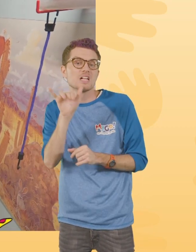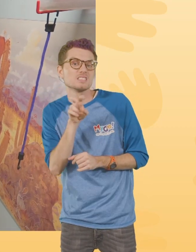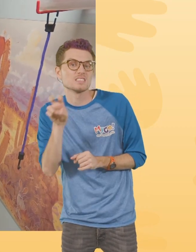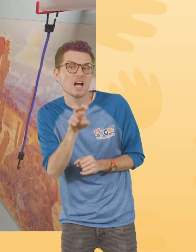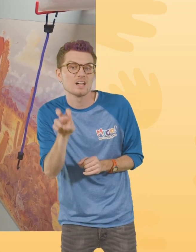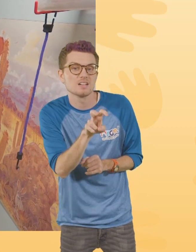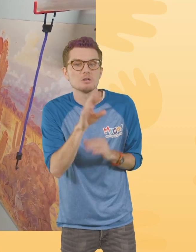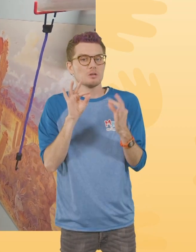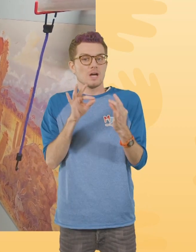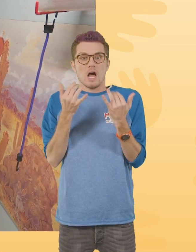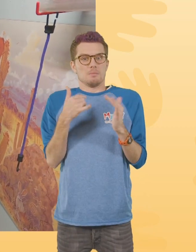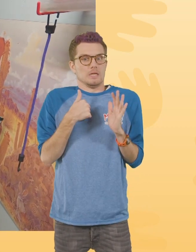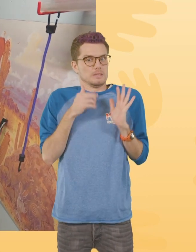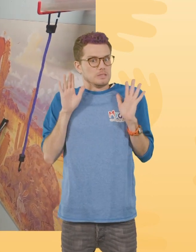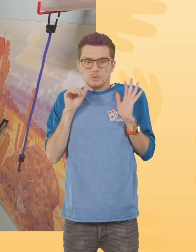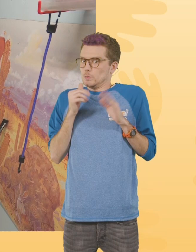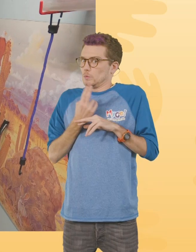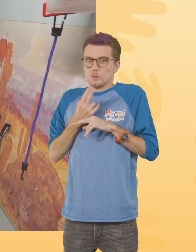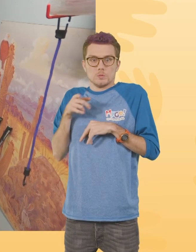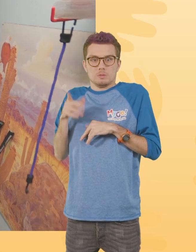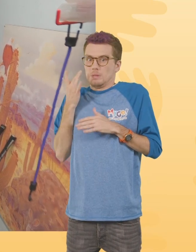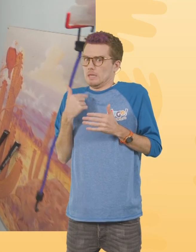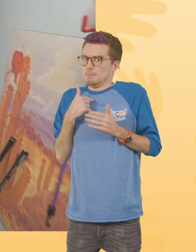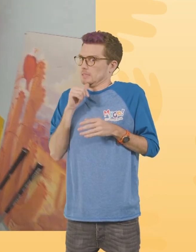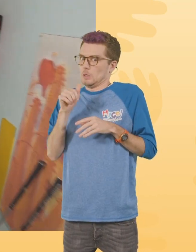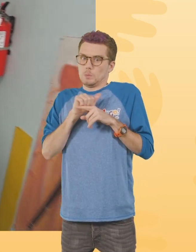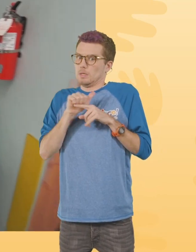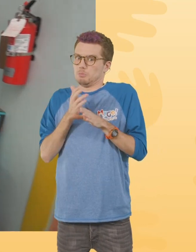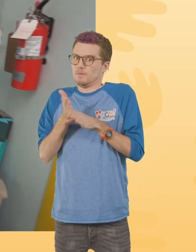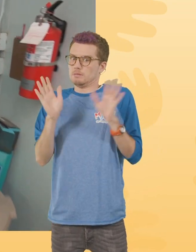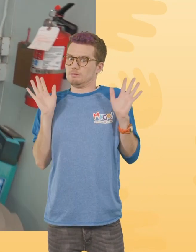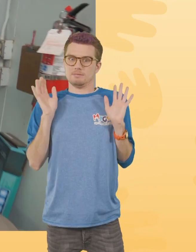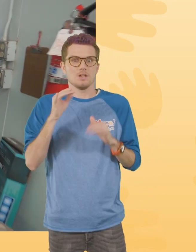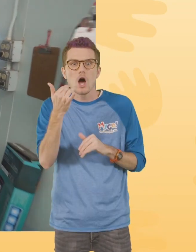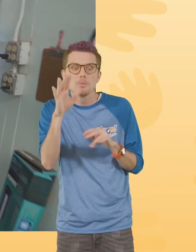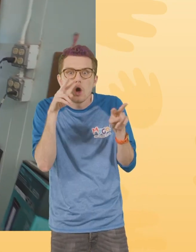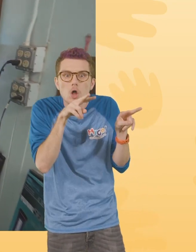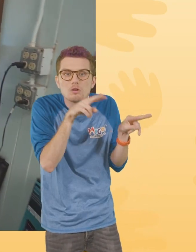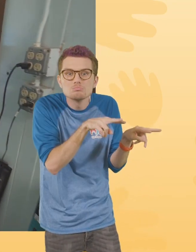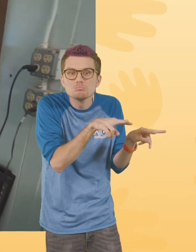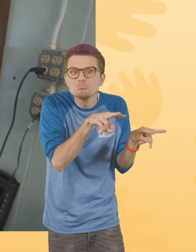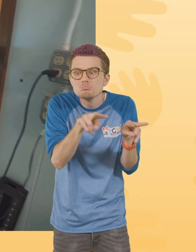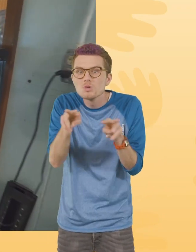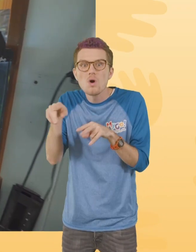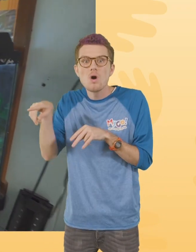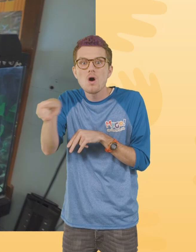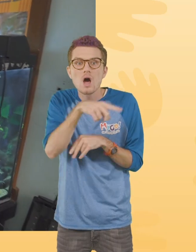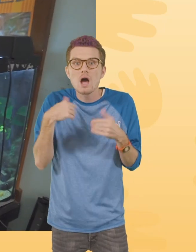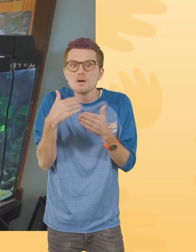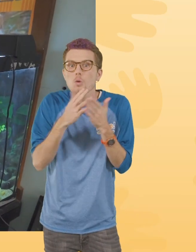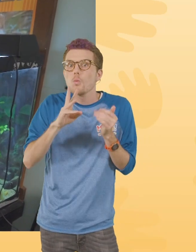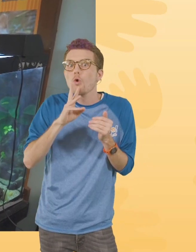but I'm not gonna use that because I'm not a trained professional. Ooh, check it out. Wow, some